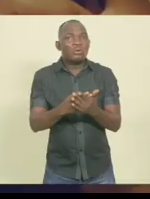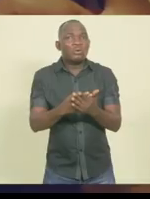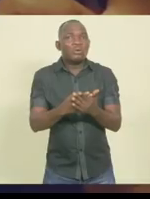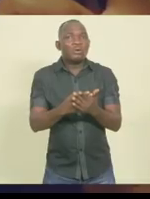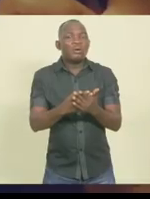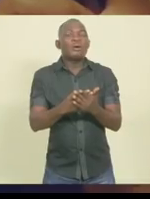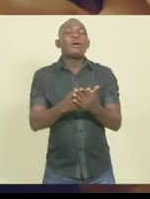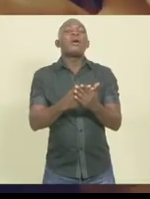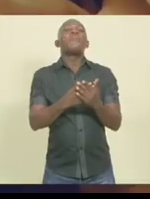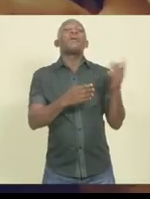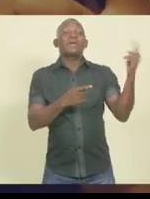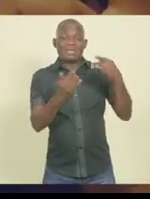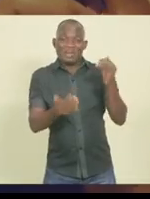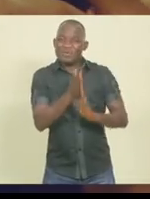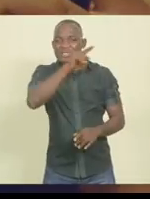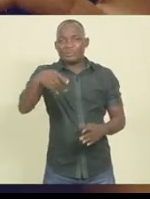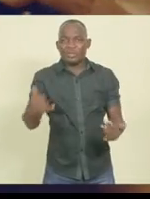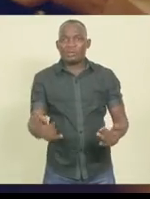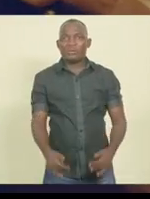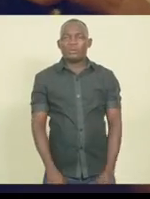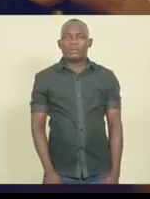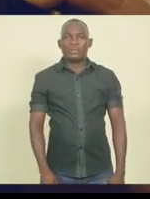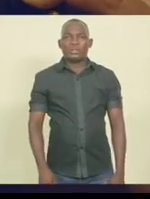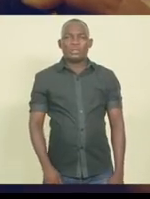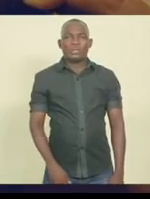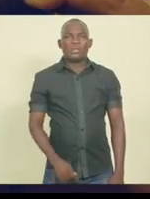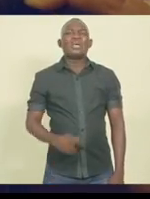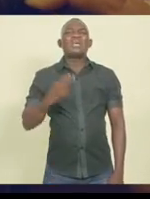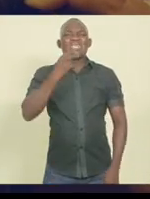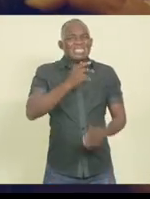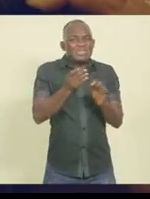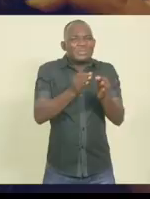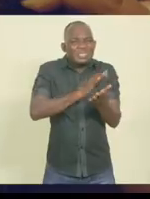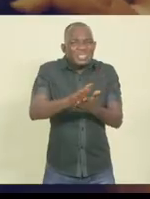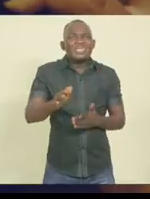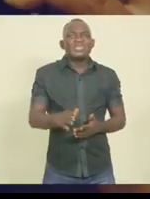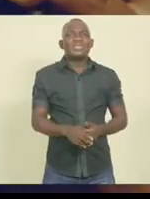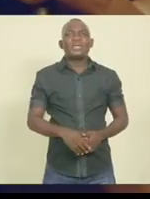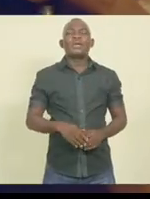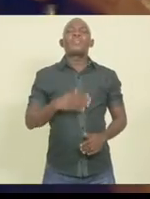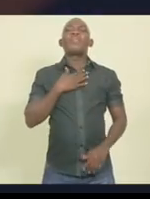I am the mole. Just get here. 2IC, talking a language I can understand.